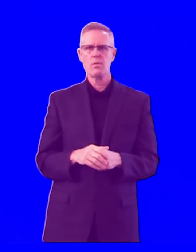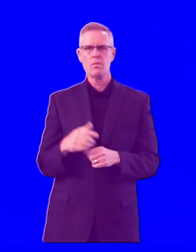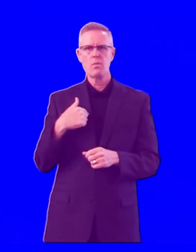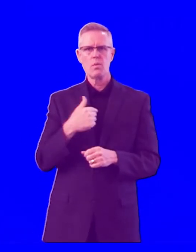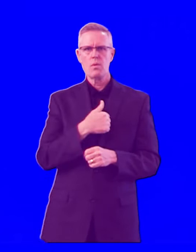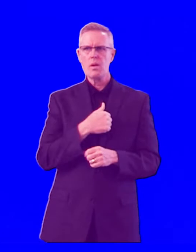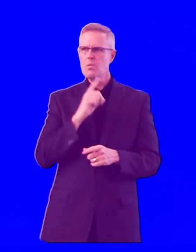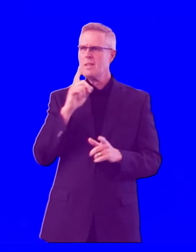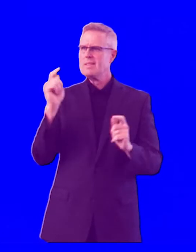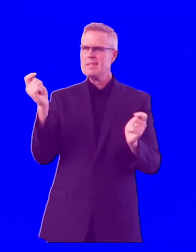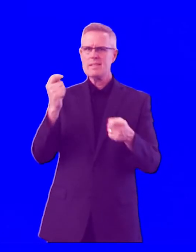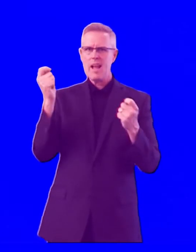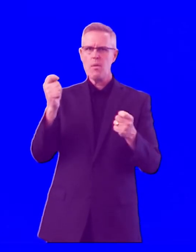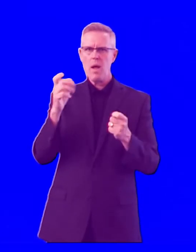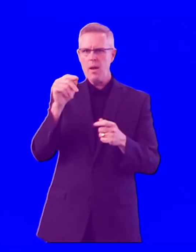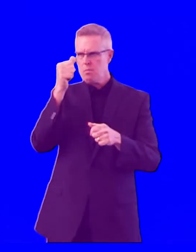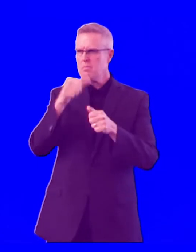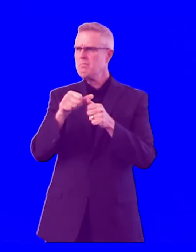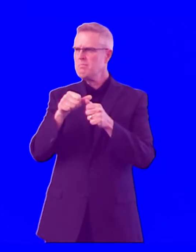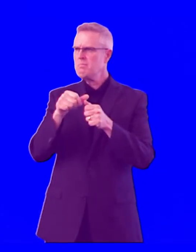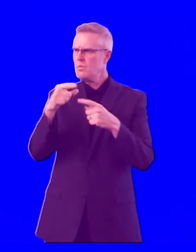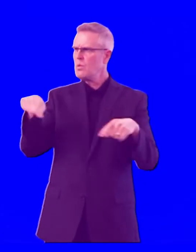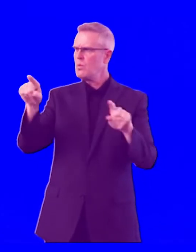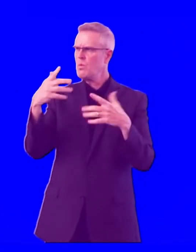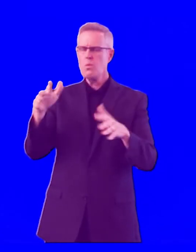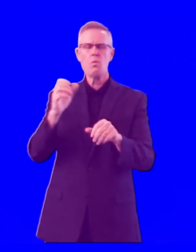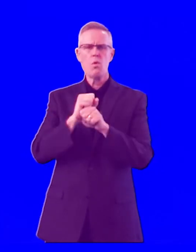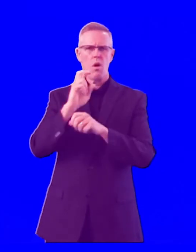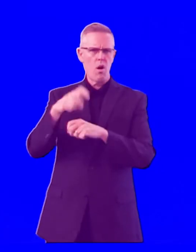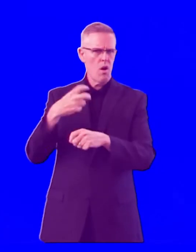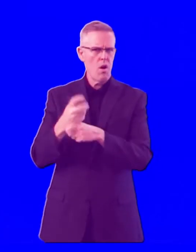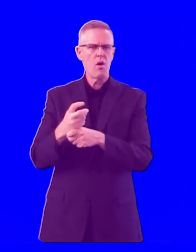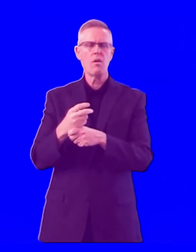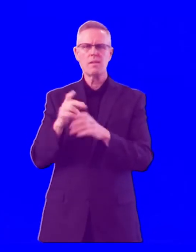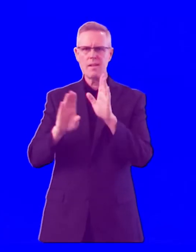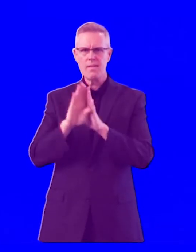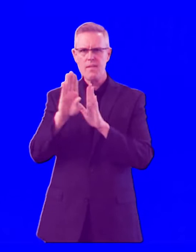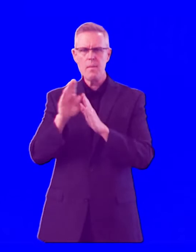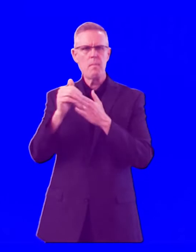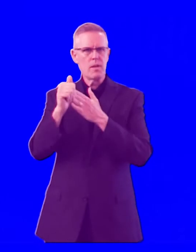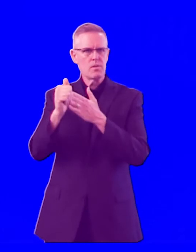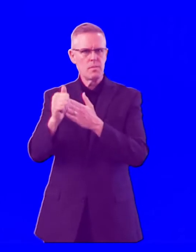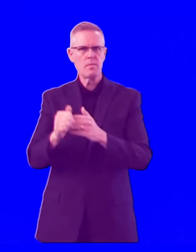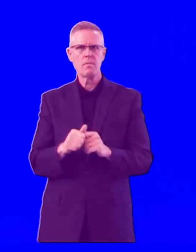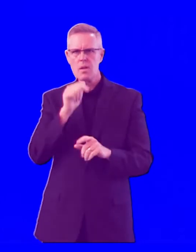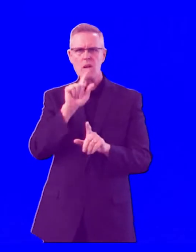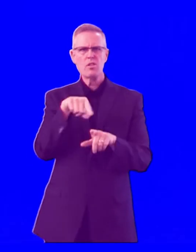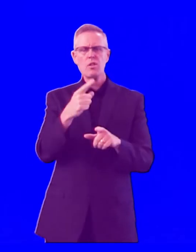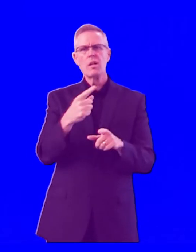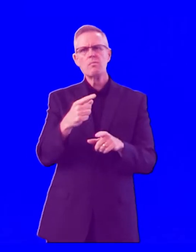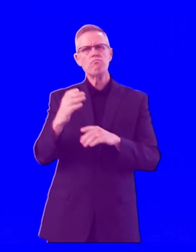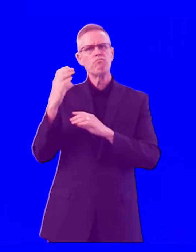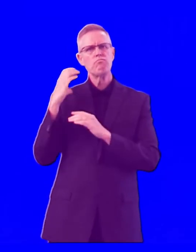We certainly are celebrating and commemorating you for the hard work that you've done, developing your leadership, not just